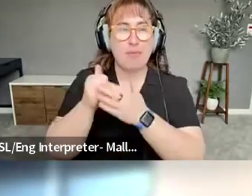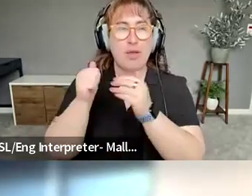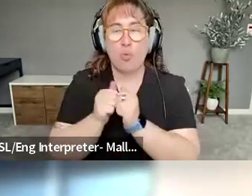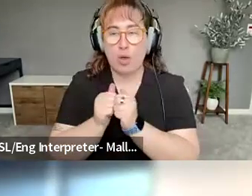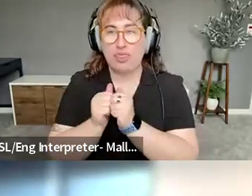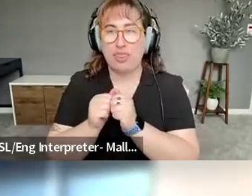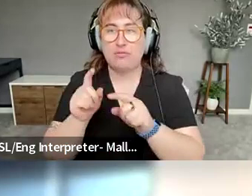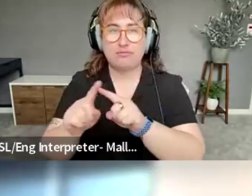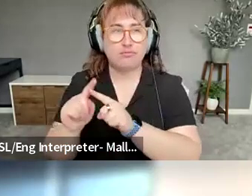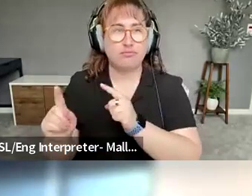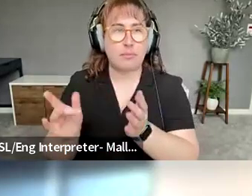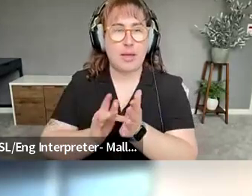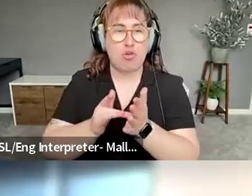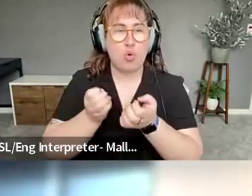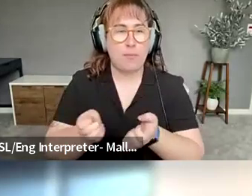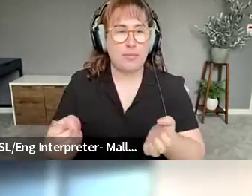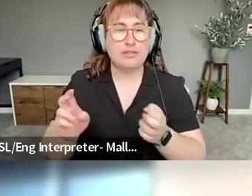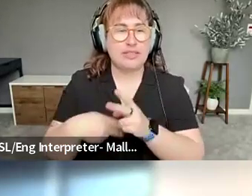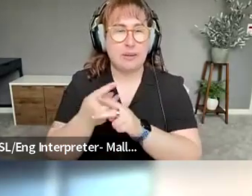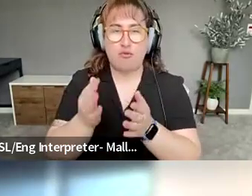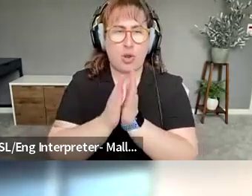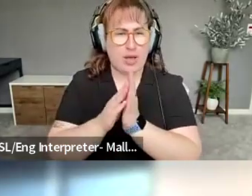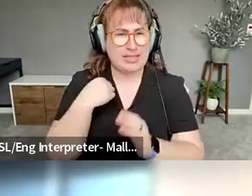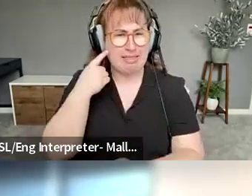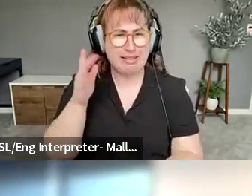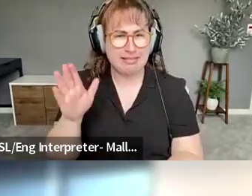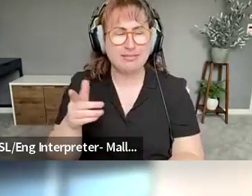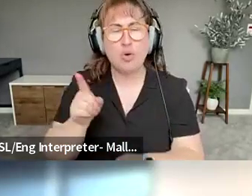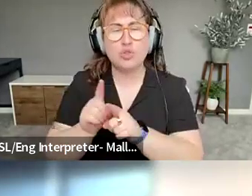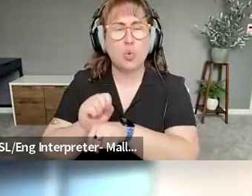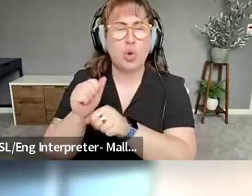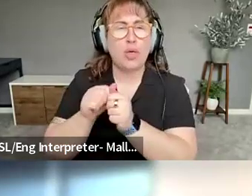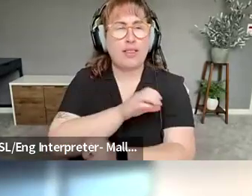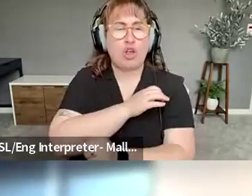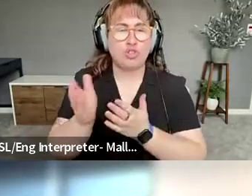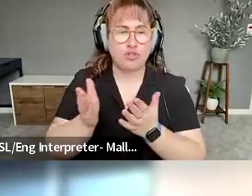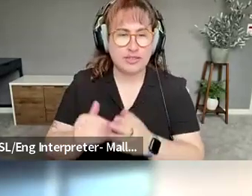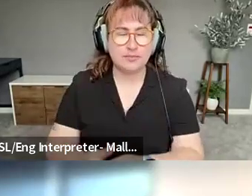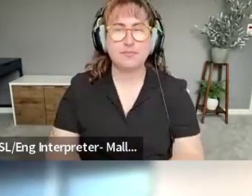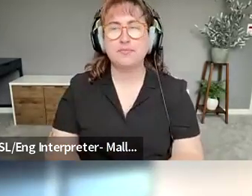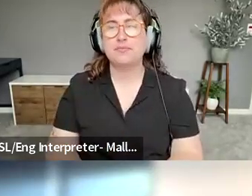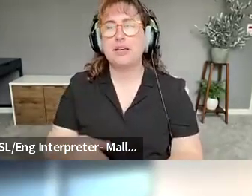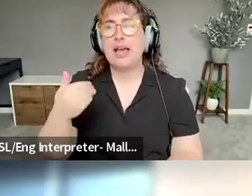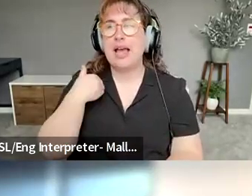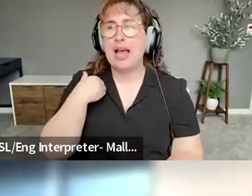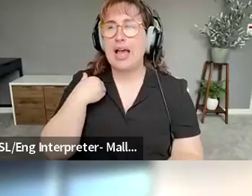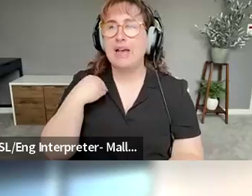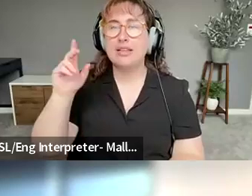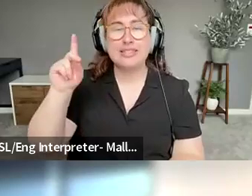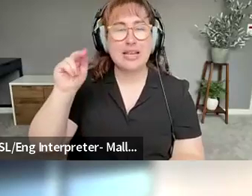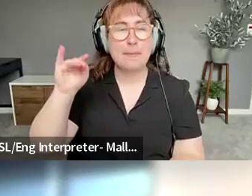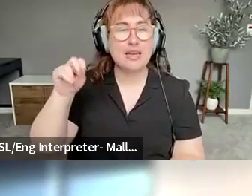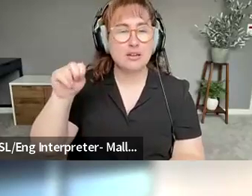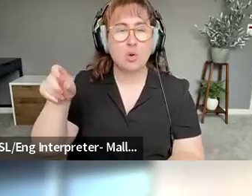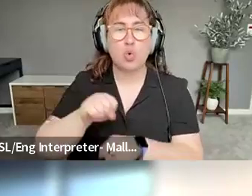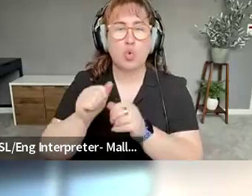think, a variety of medical equipment type requests, right? Also working on clinical services. And then we have Damon. Damien is working